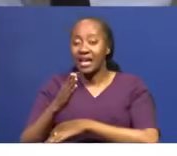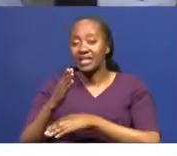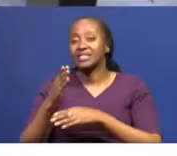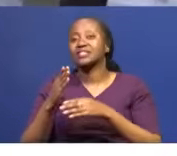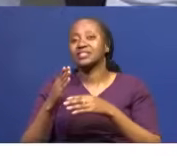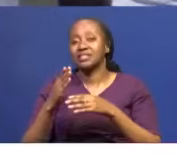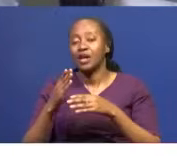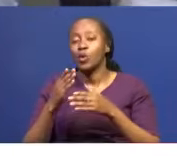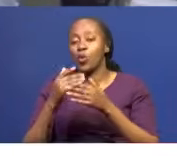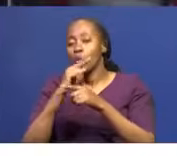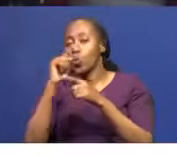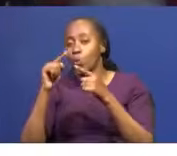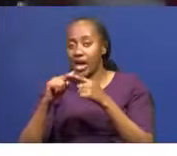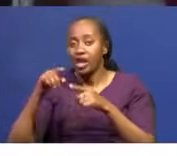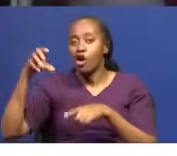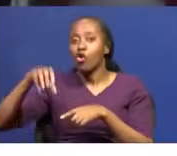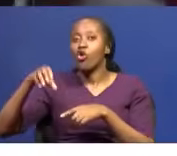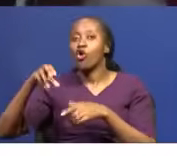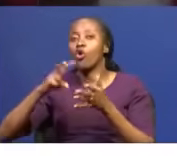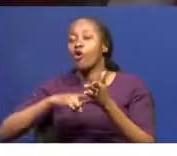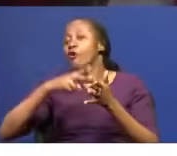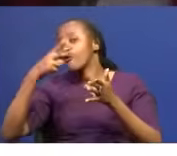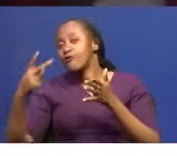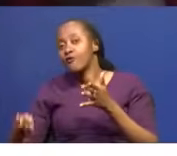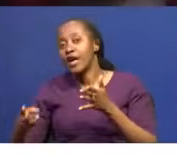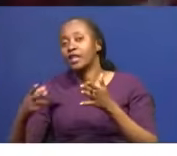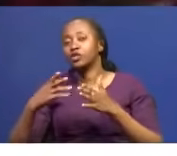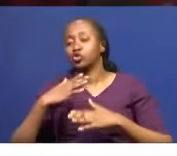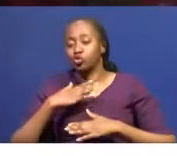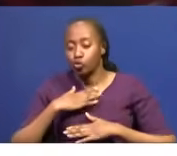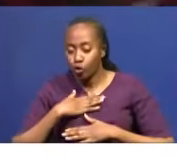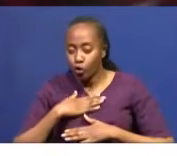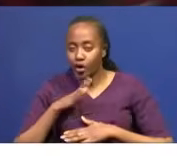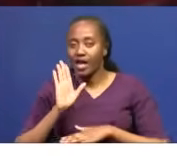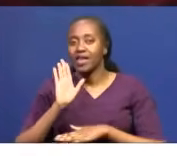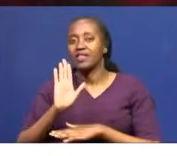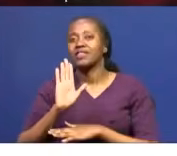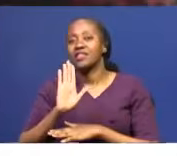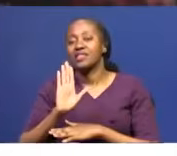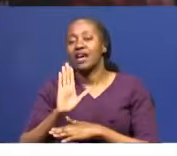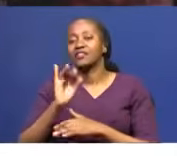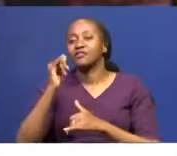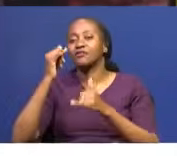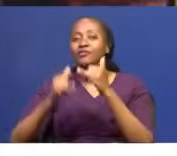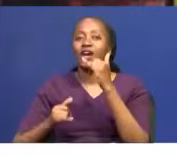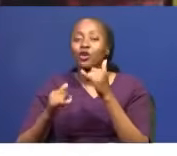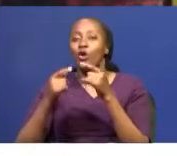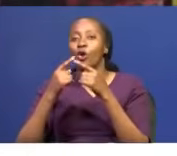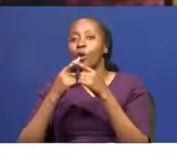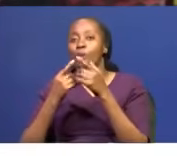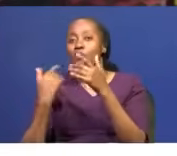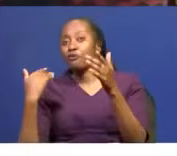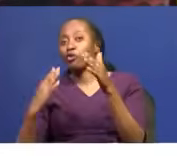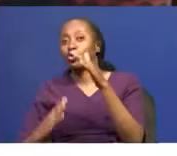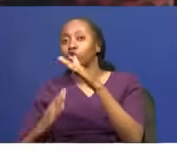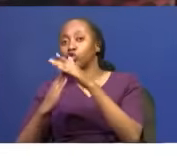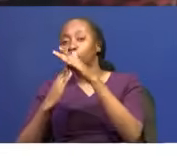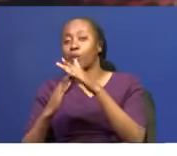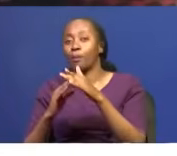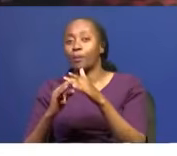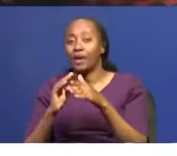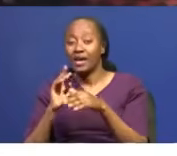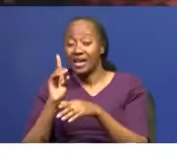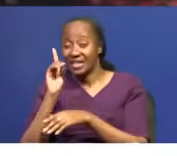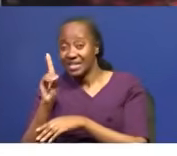opponents, Democratic Republic of Congo, failed to honor their semi-final fixture. They had topped Group B, where they beat Tanzania